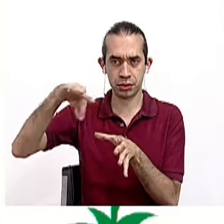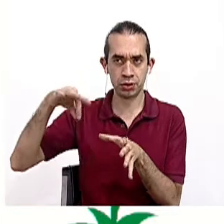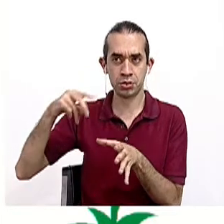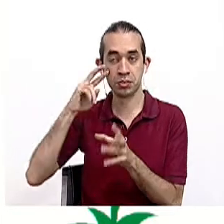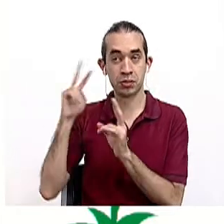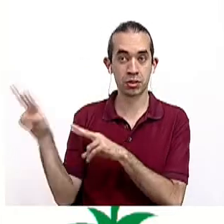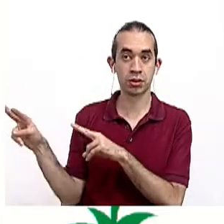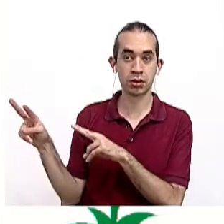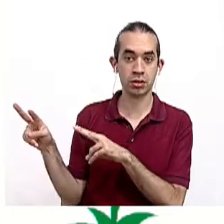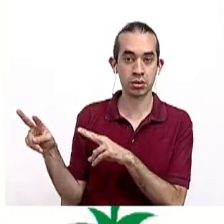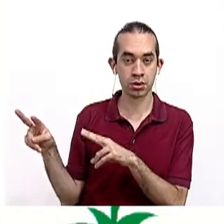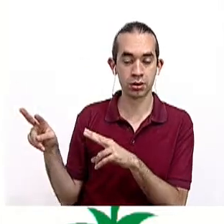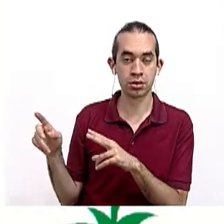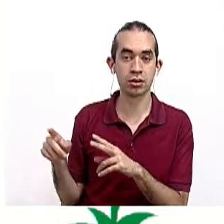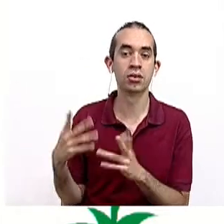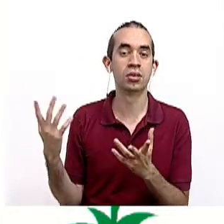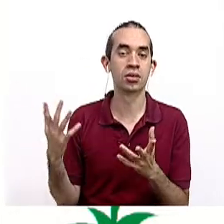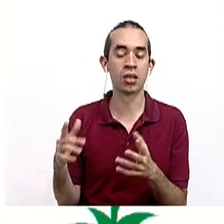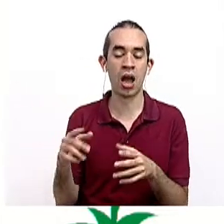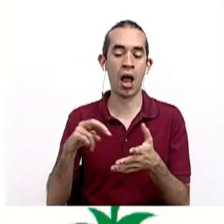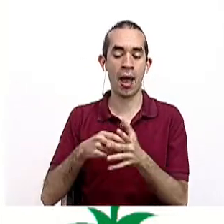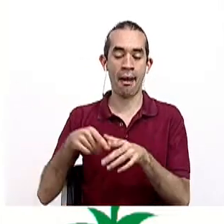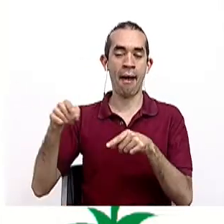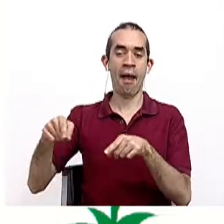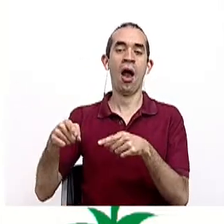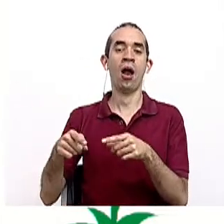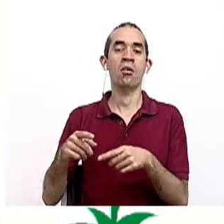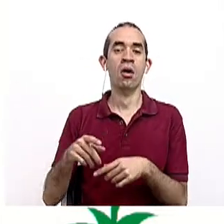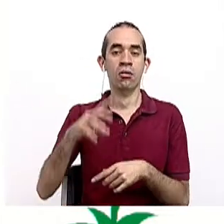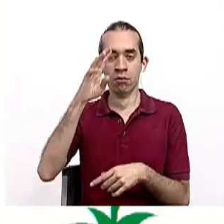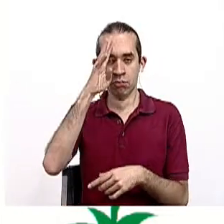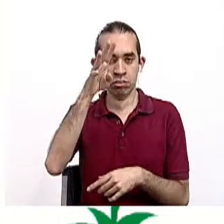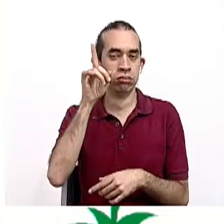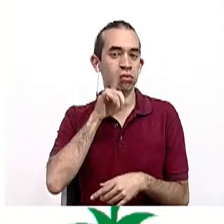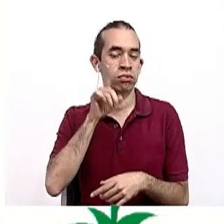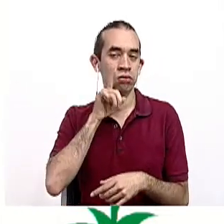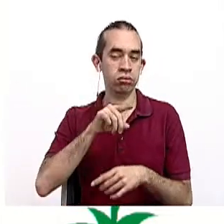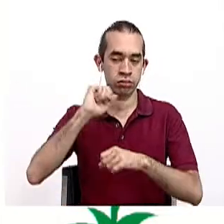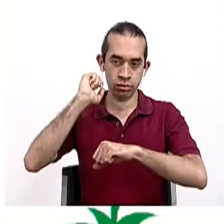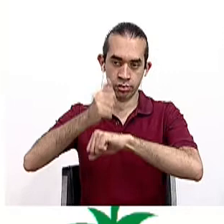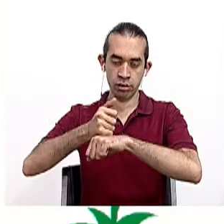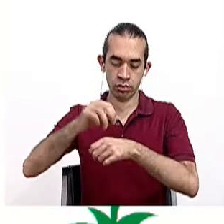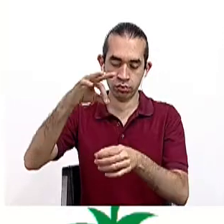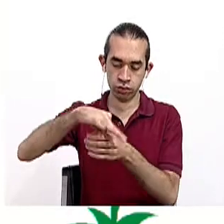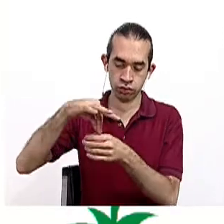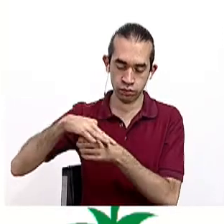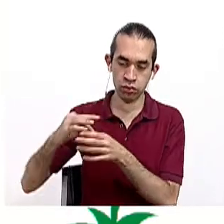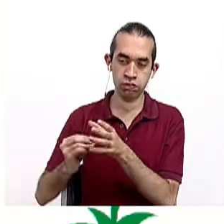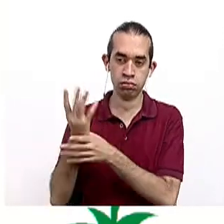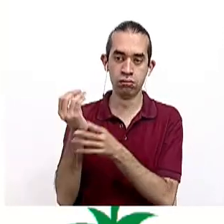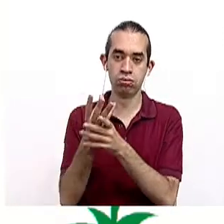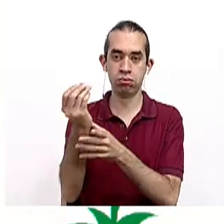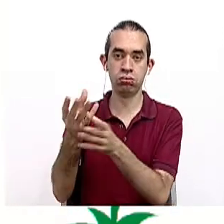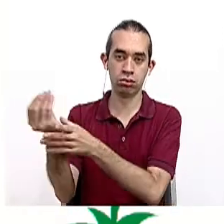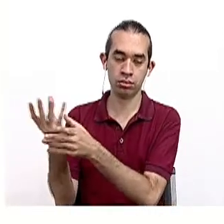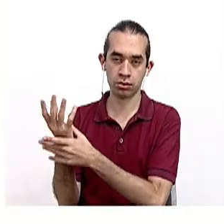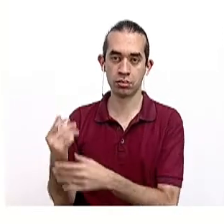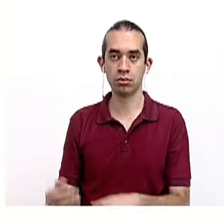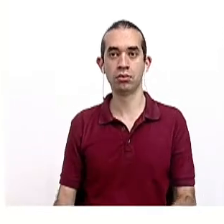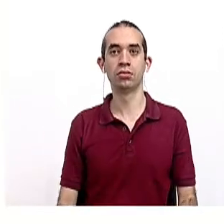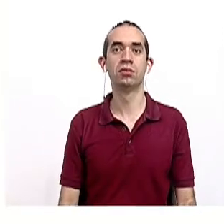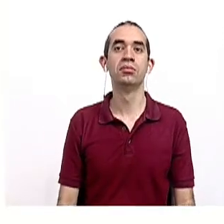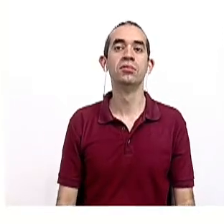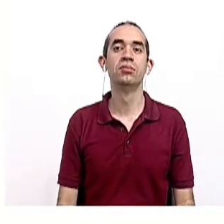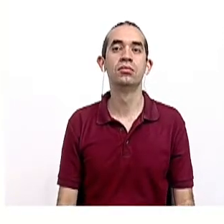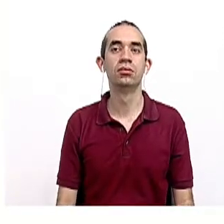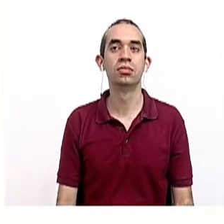picture. The greenhouse is the place, the artificial place we create to grow different produce. And then